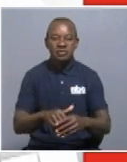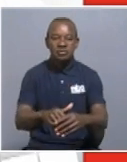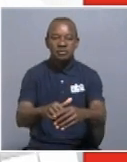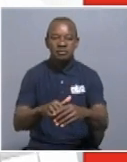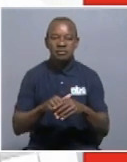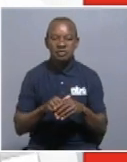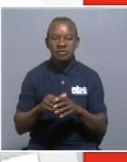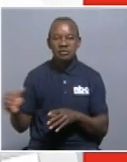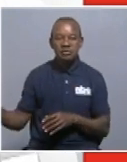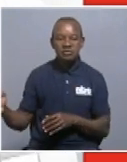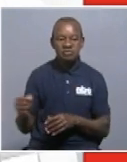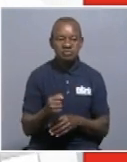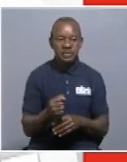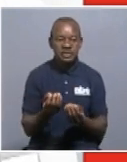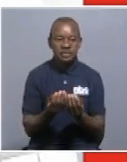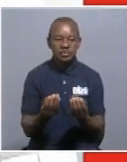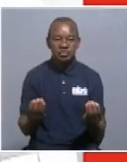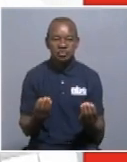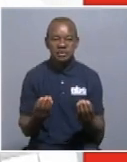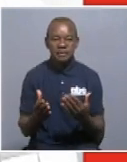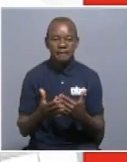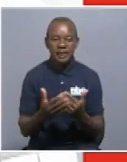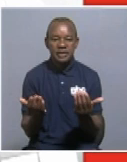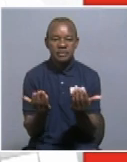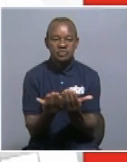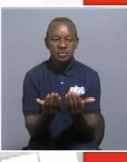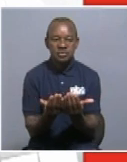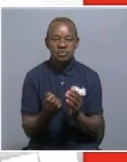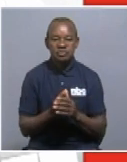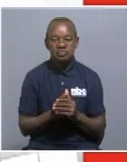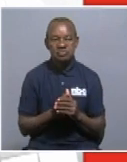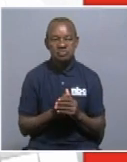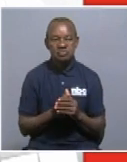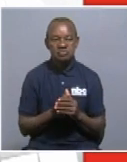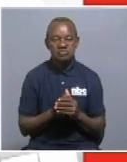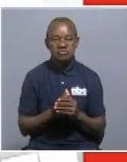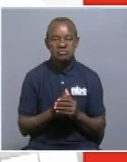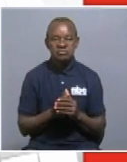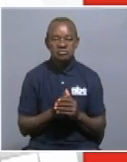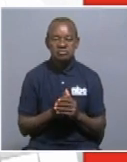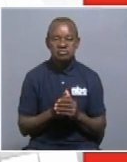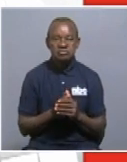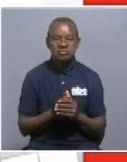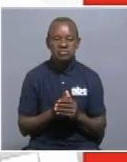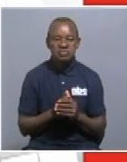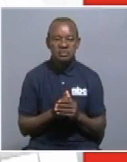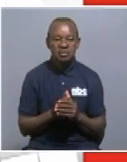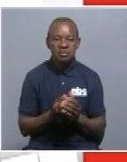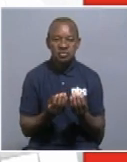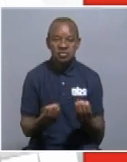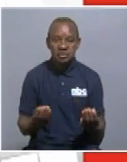for teachers and other staff, students, learners, their families, as well as for the educational institutions. Now,